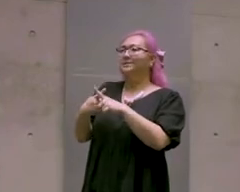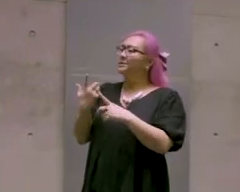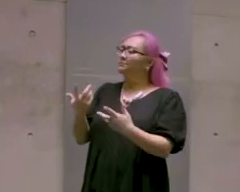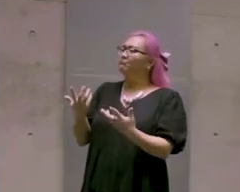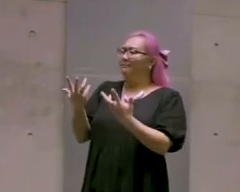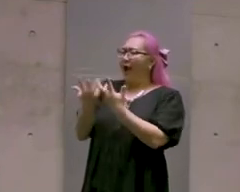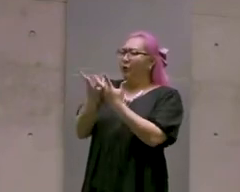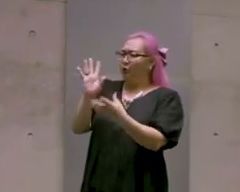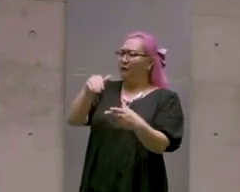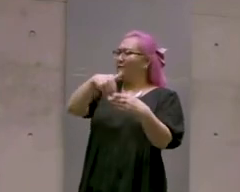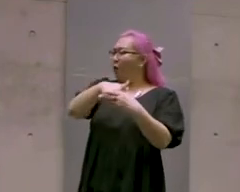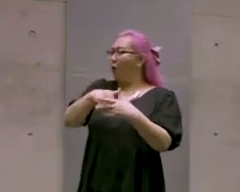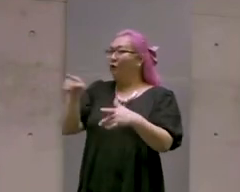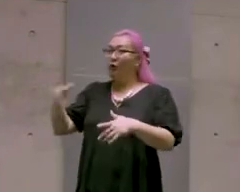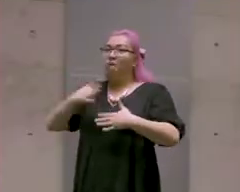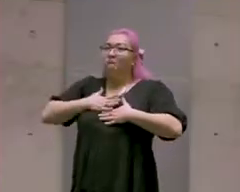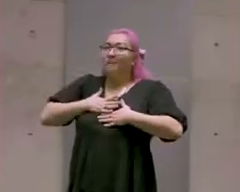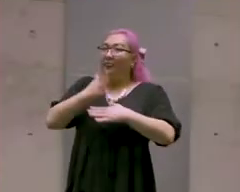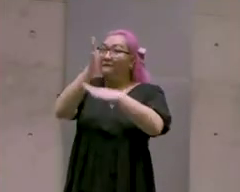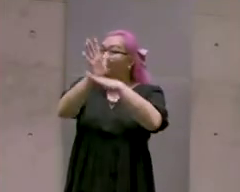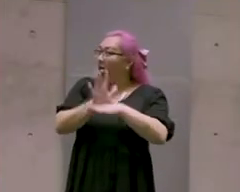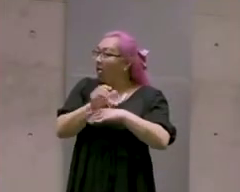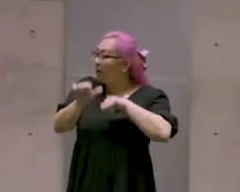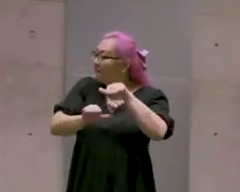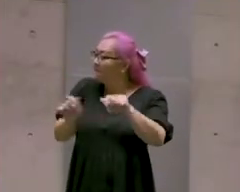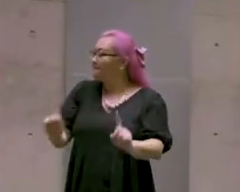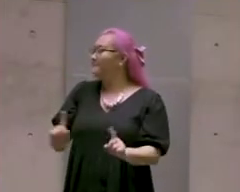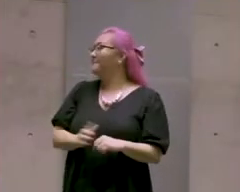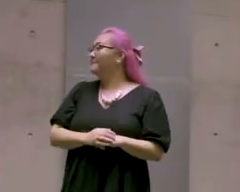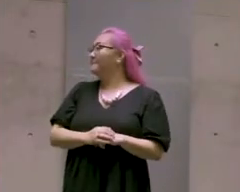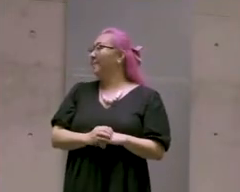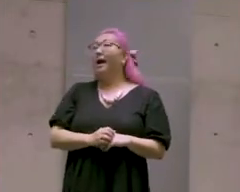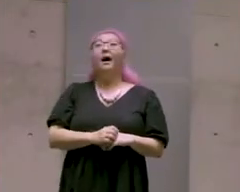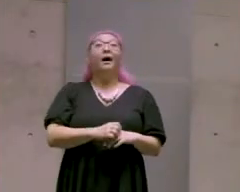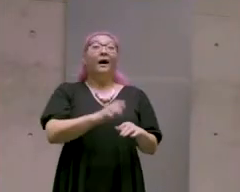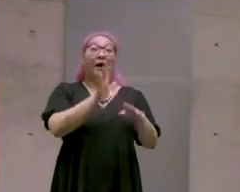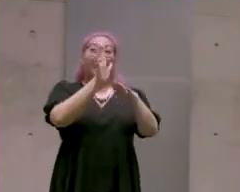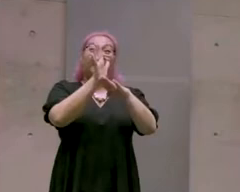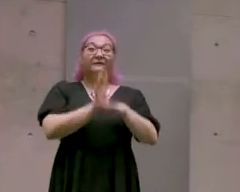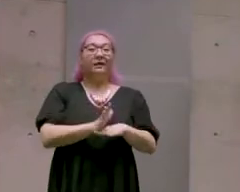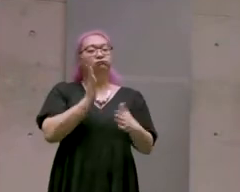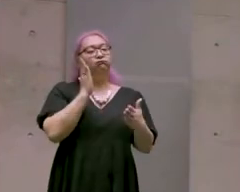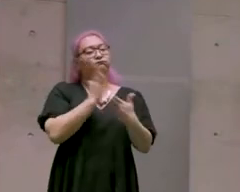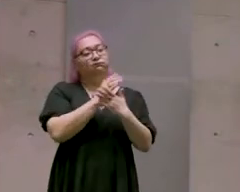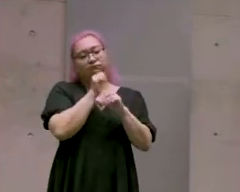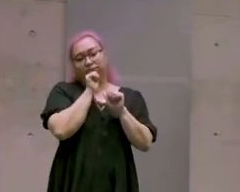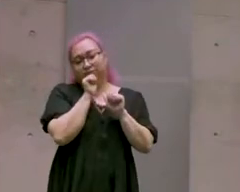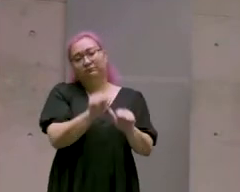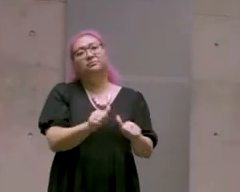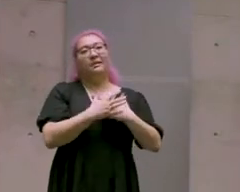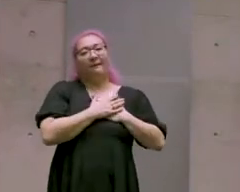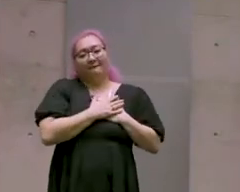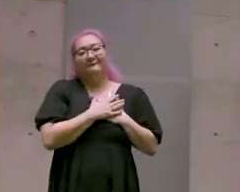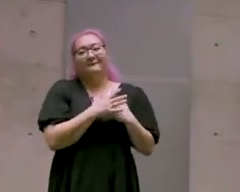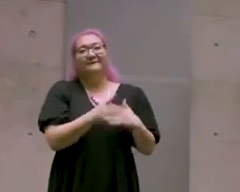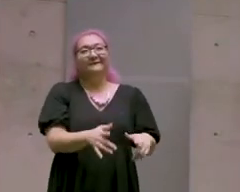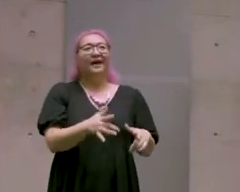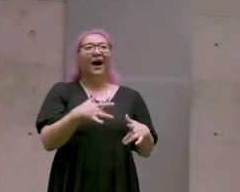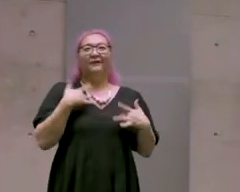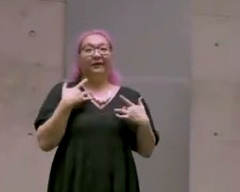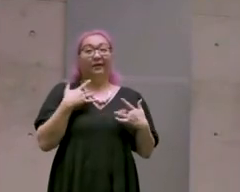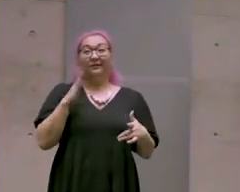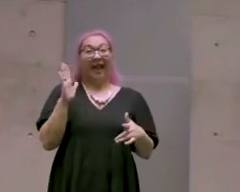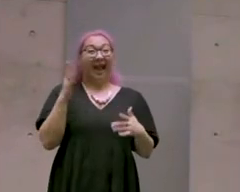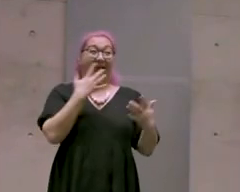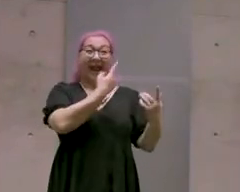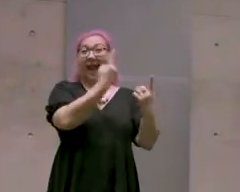with that? Were you a fan of the franchise, or how did that come across? I was definitely a fan of the franchise. I in the way that I think everyone who saw